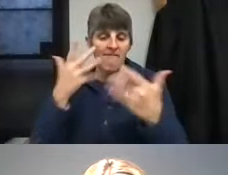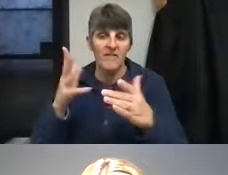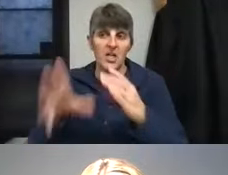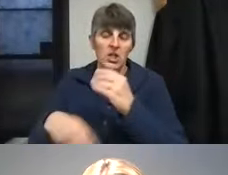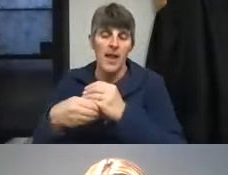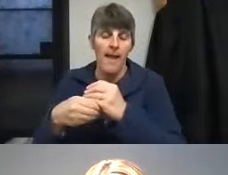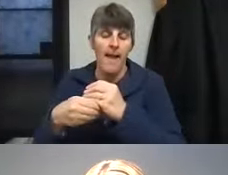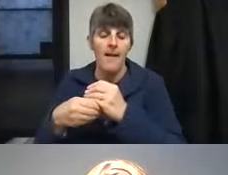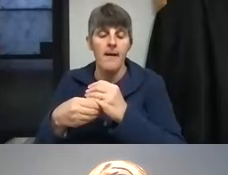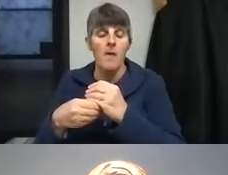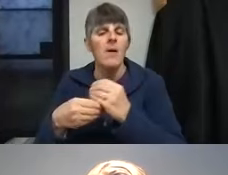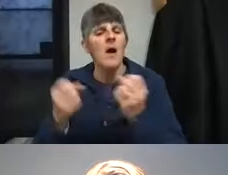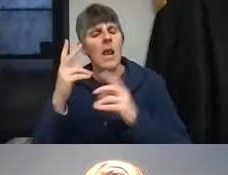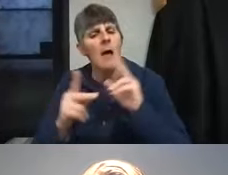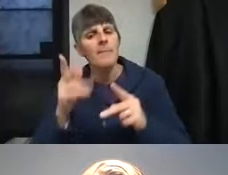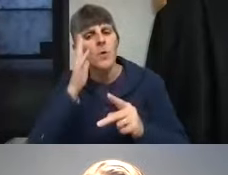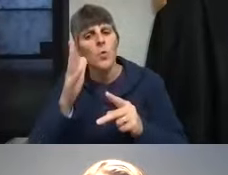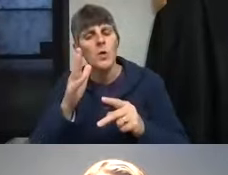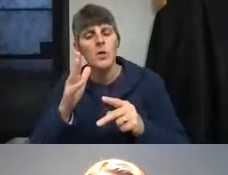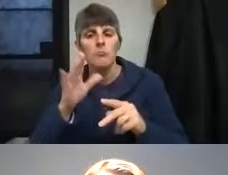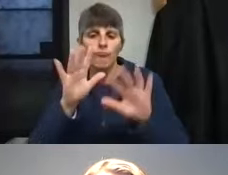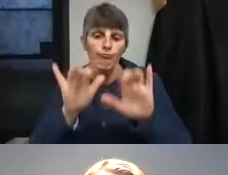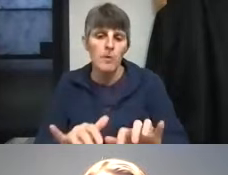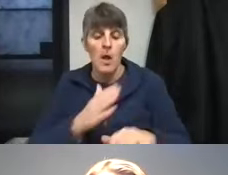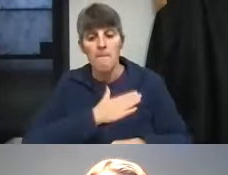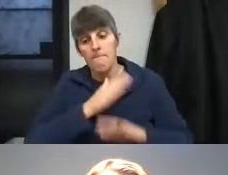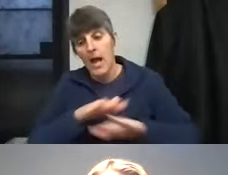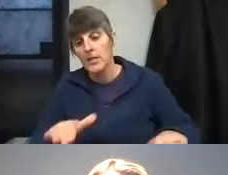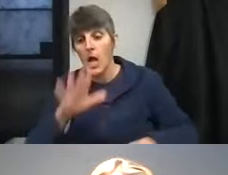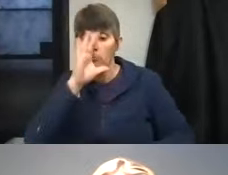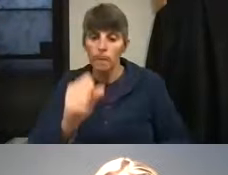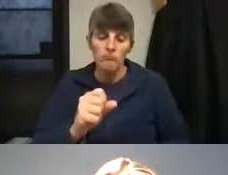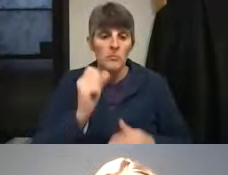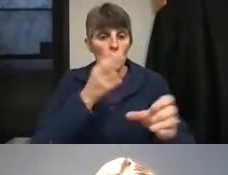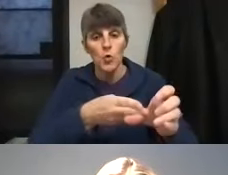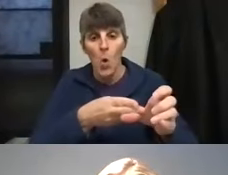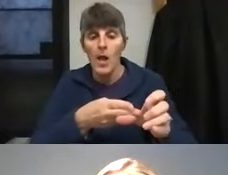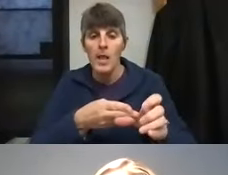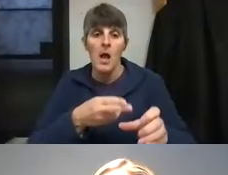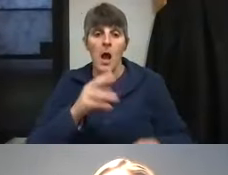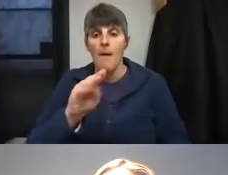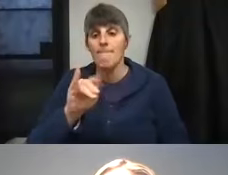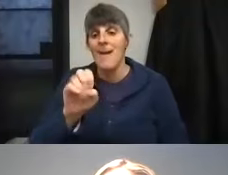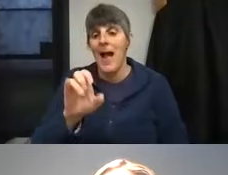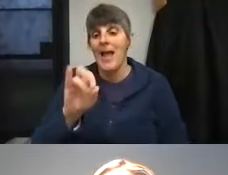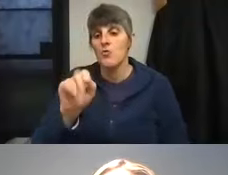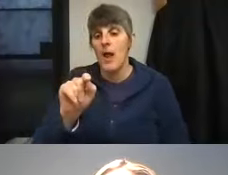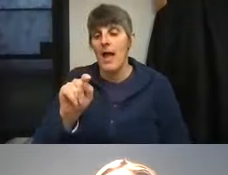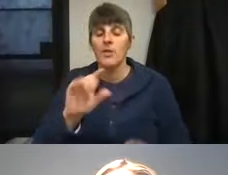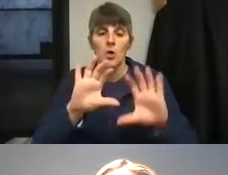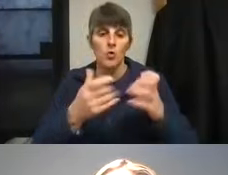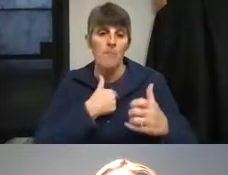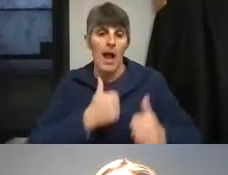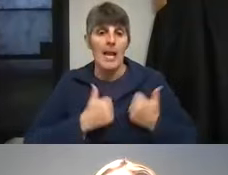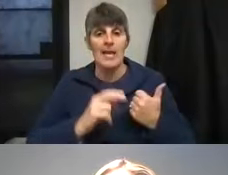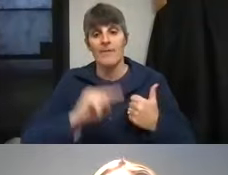added, and a lot of people will put out, my child's really interested in joining a Minecraft group. I live in North